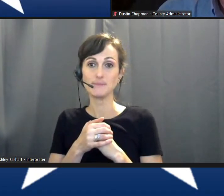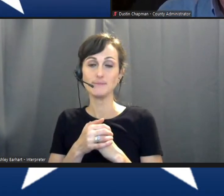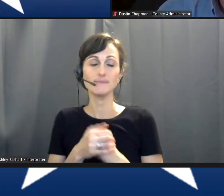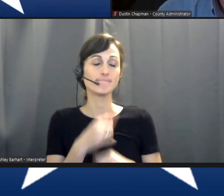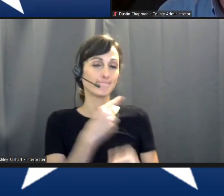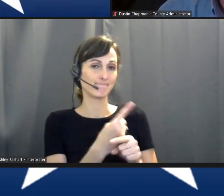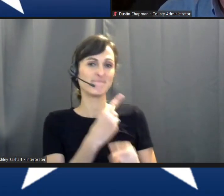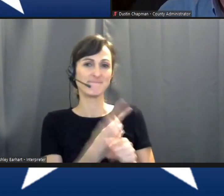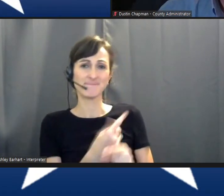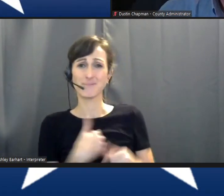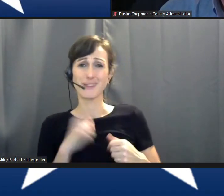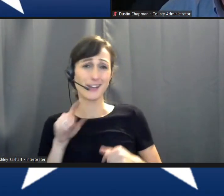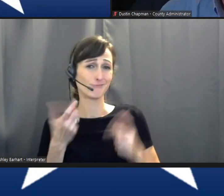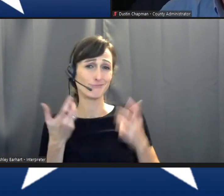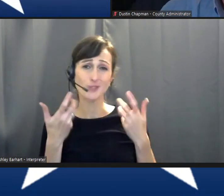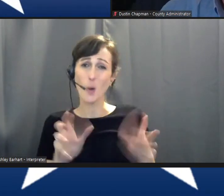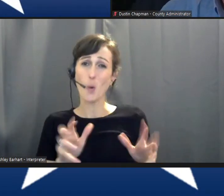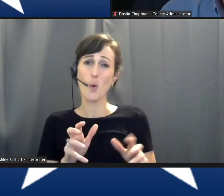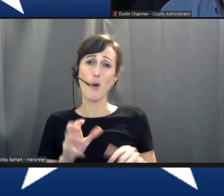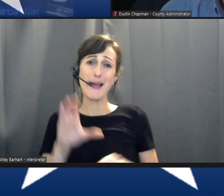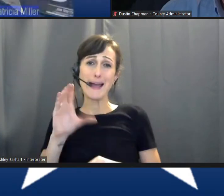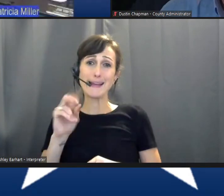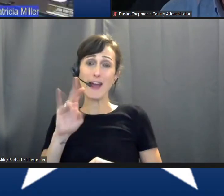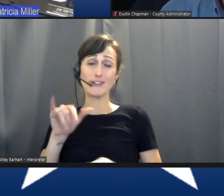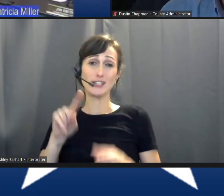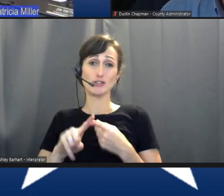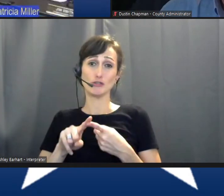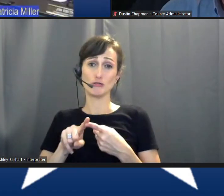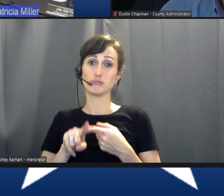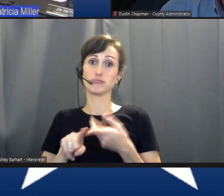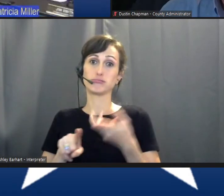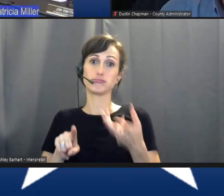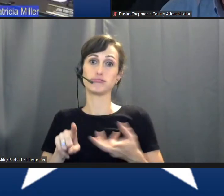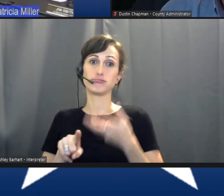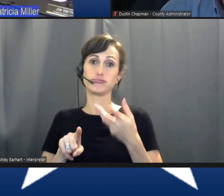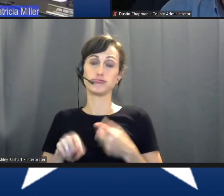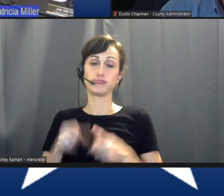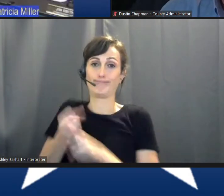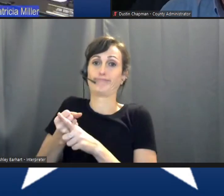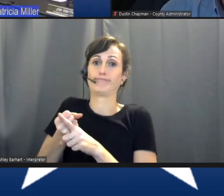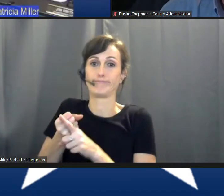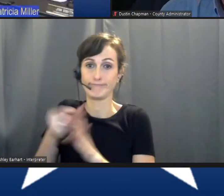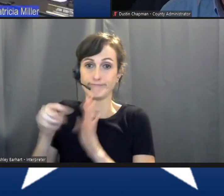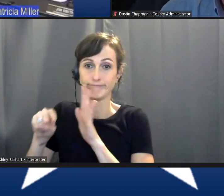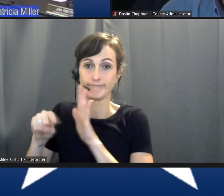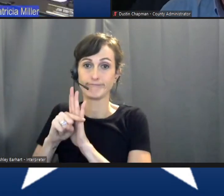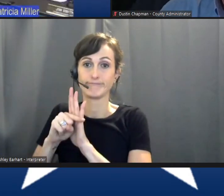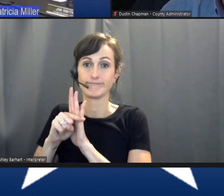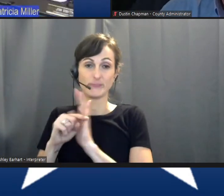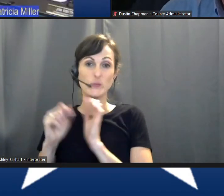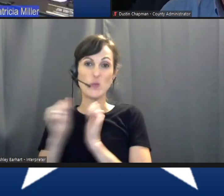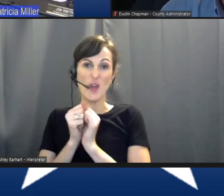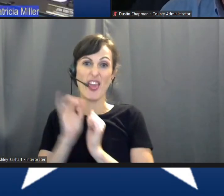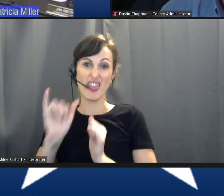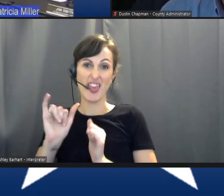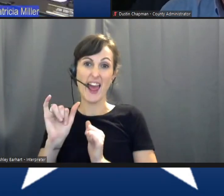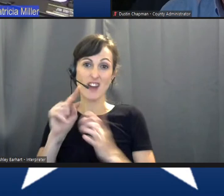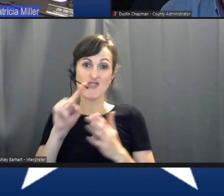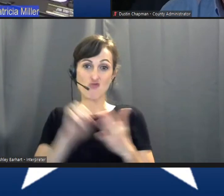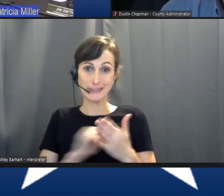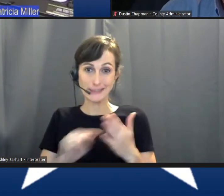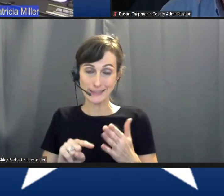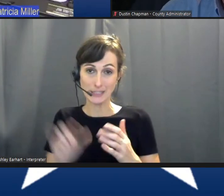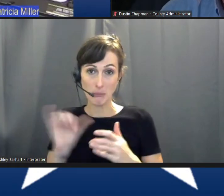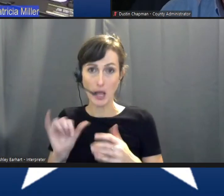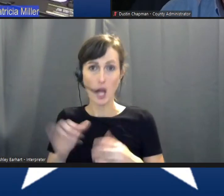I just don't want the county to take the hit that the state took with that criticism, and that is that money